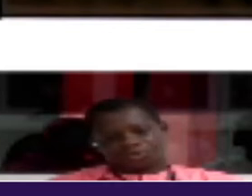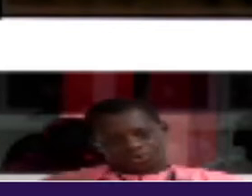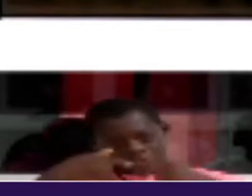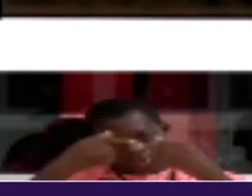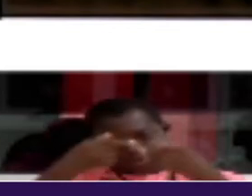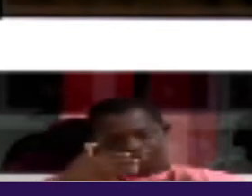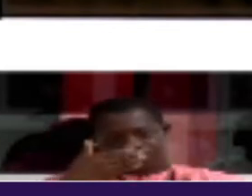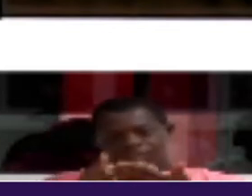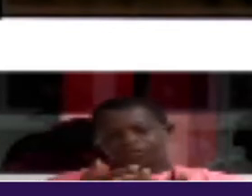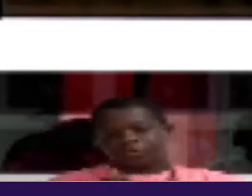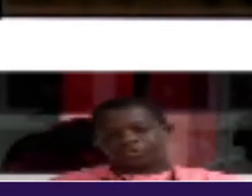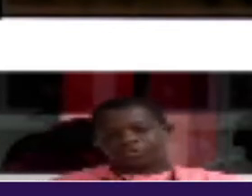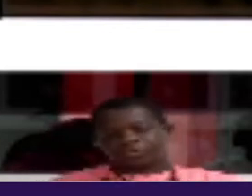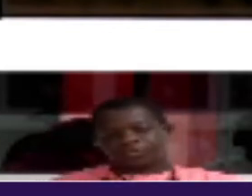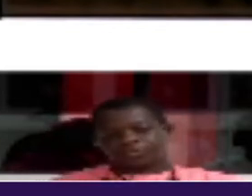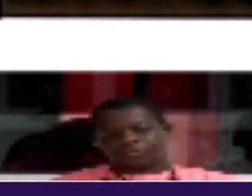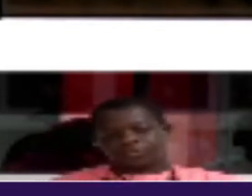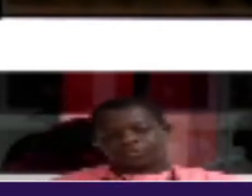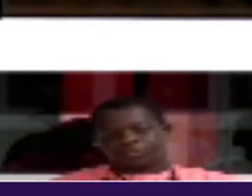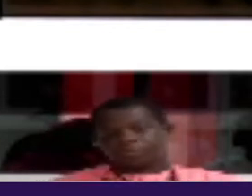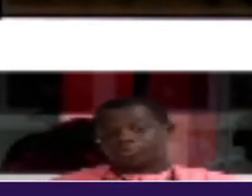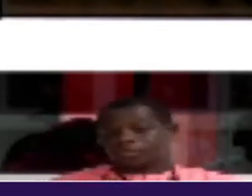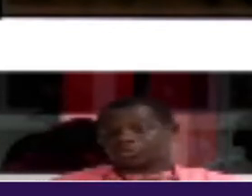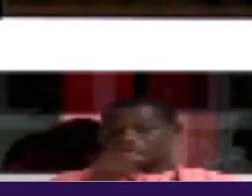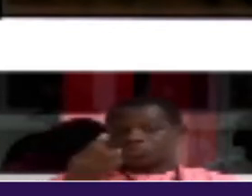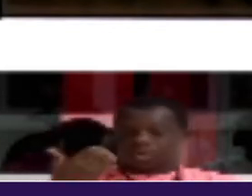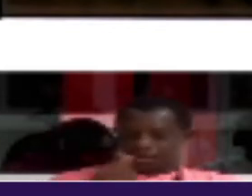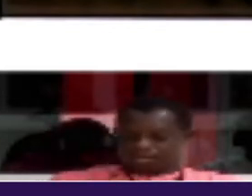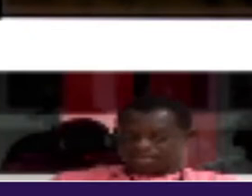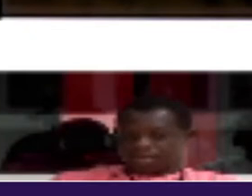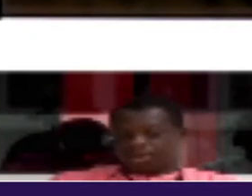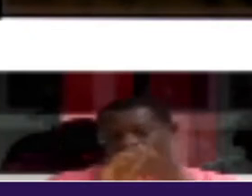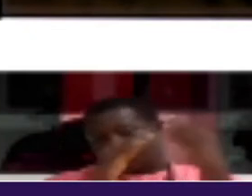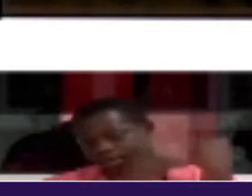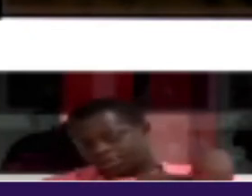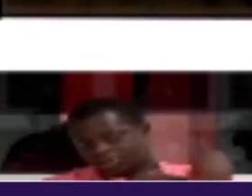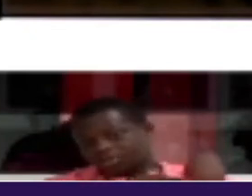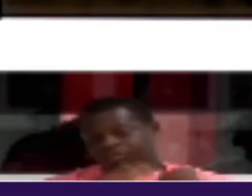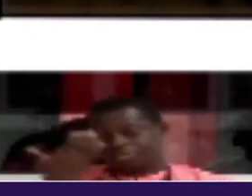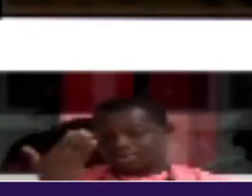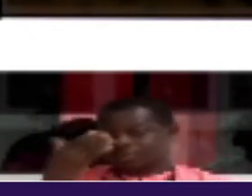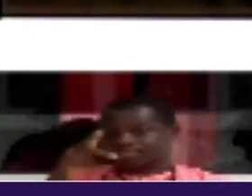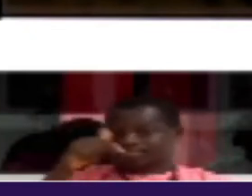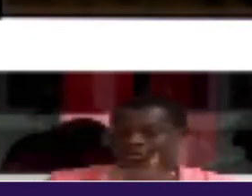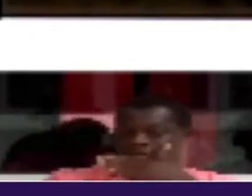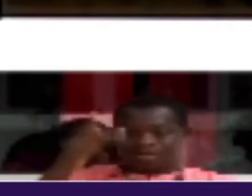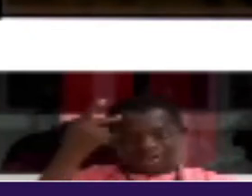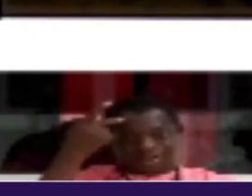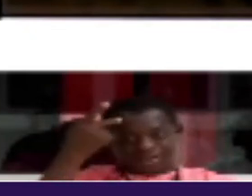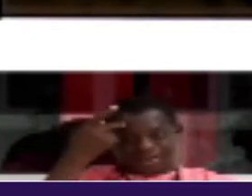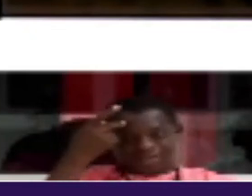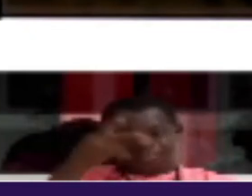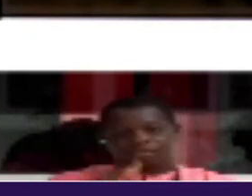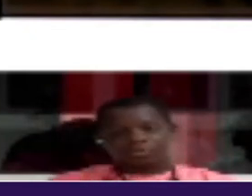Proceed, please. Those were my responsibilities down there at Kanilai. Yeah. Did